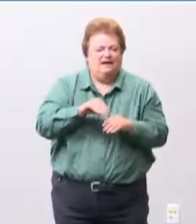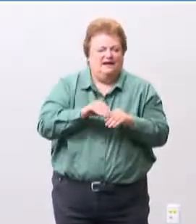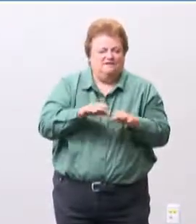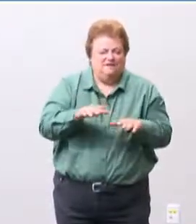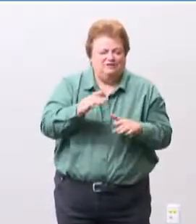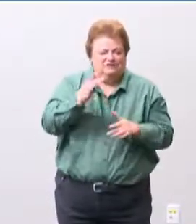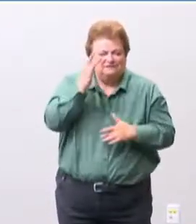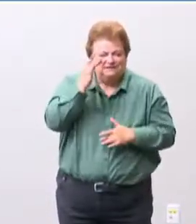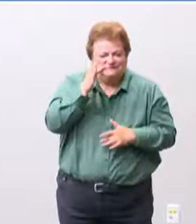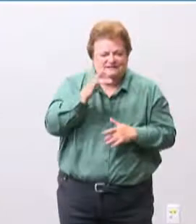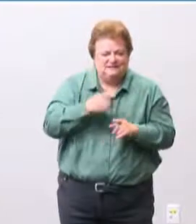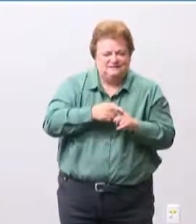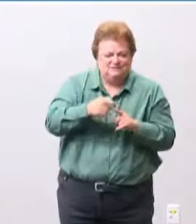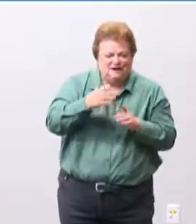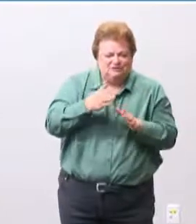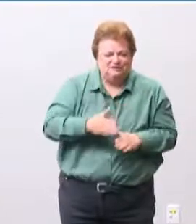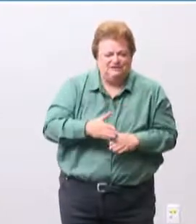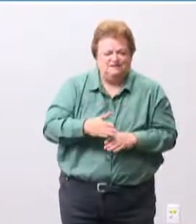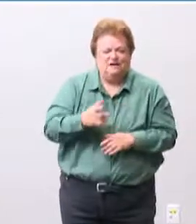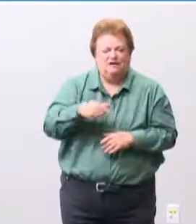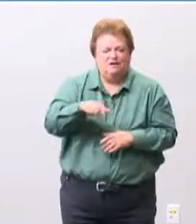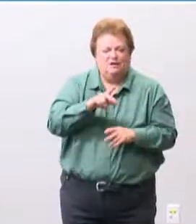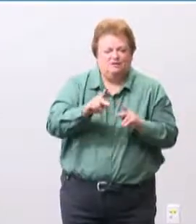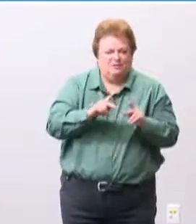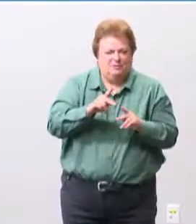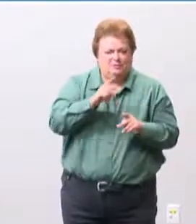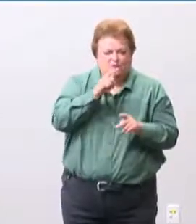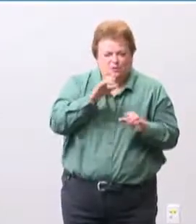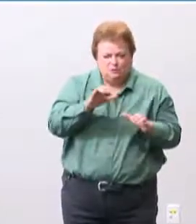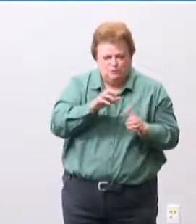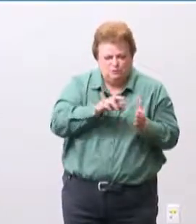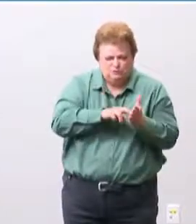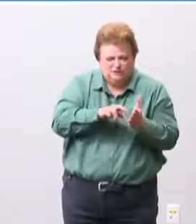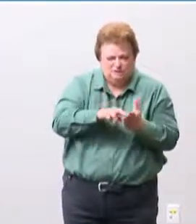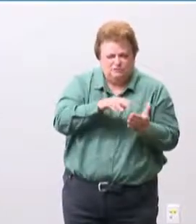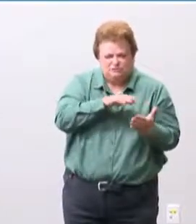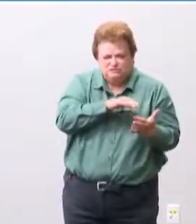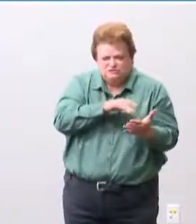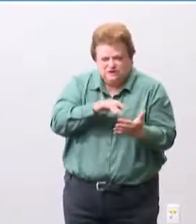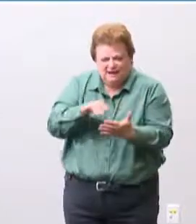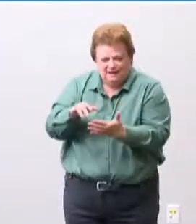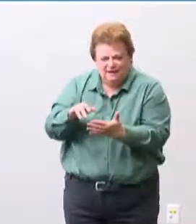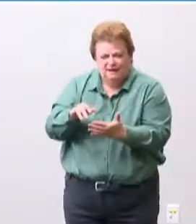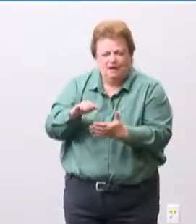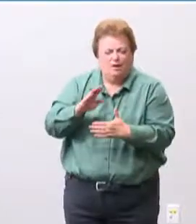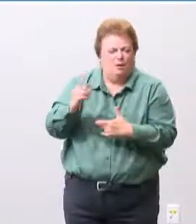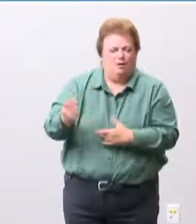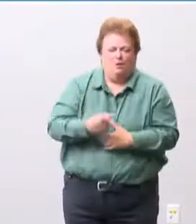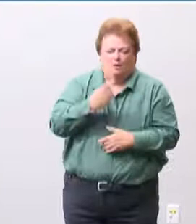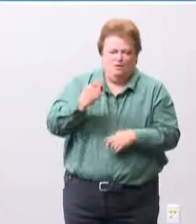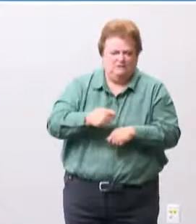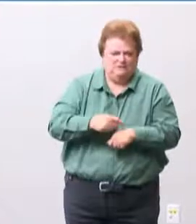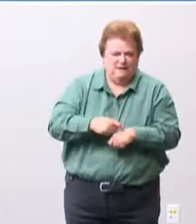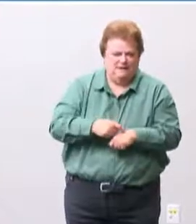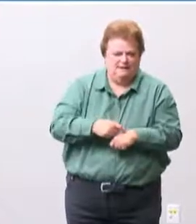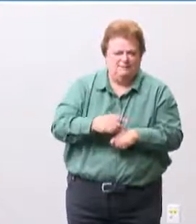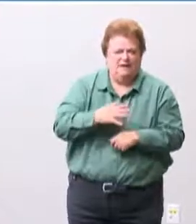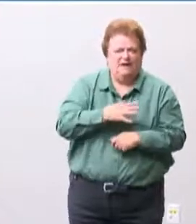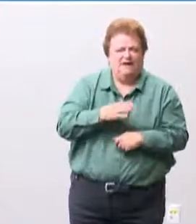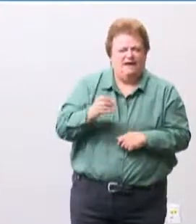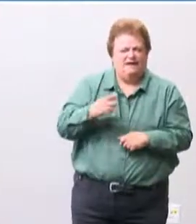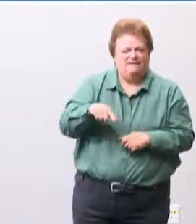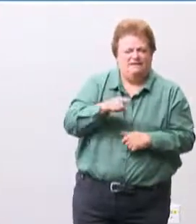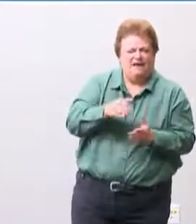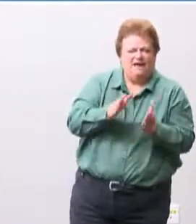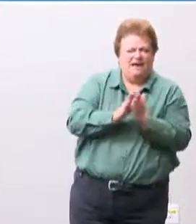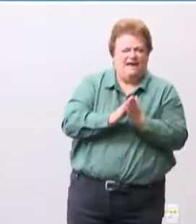specialists, epidemiologists. These are people who do research, study research, and look at research all the time. And they ask